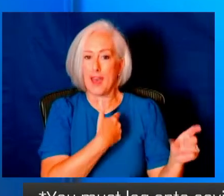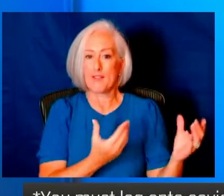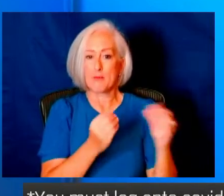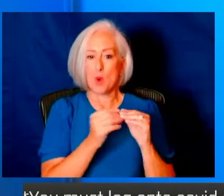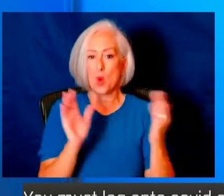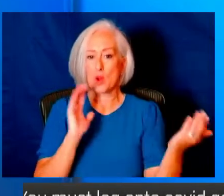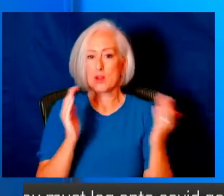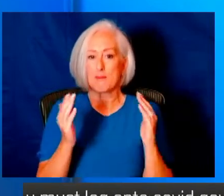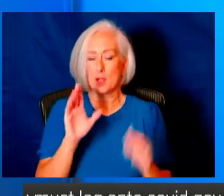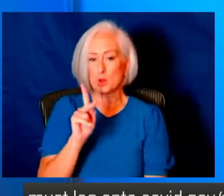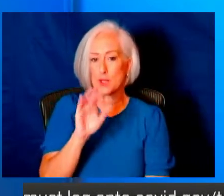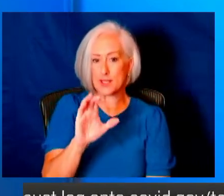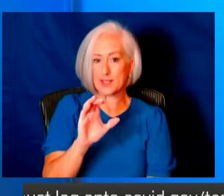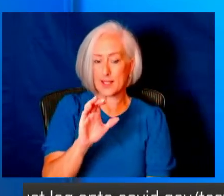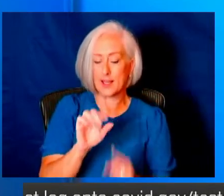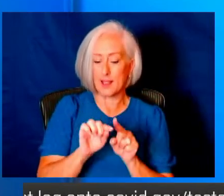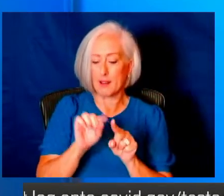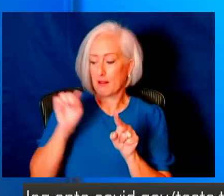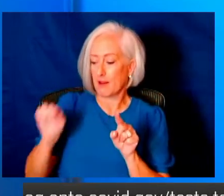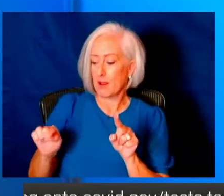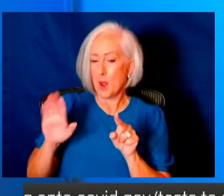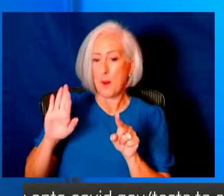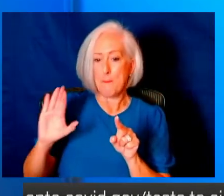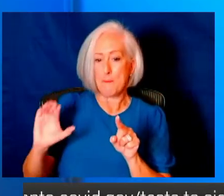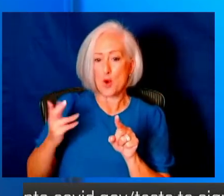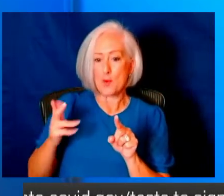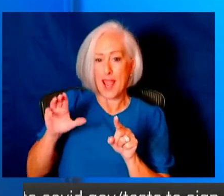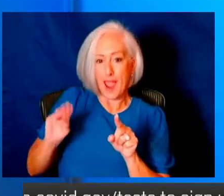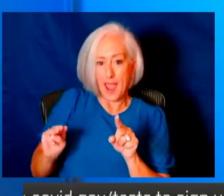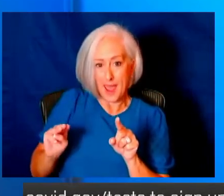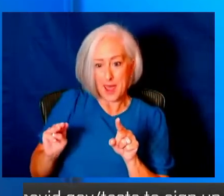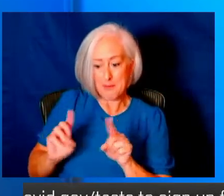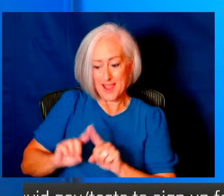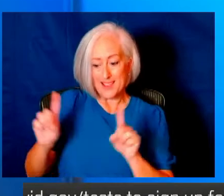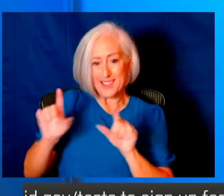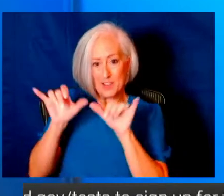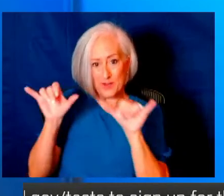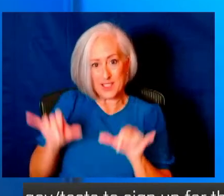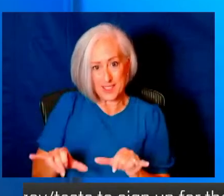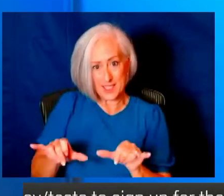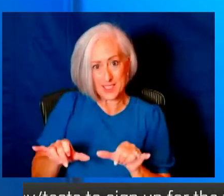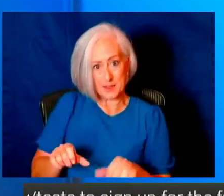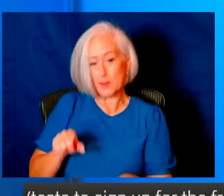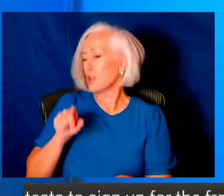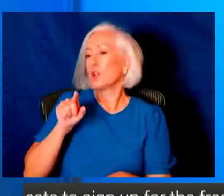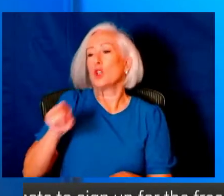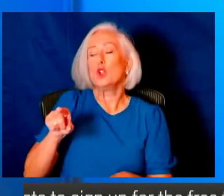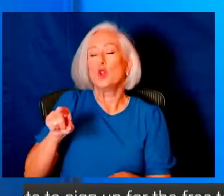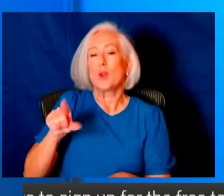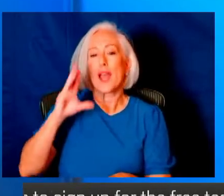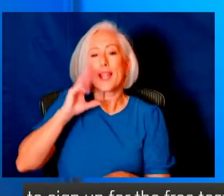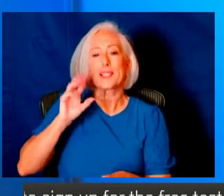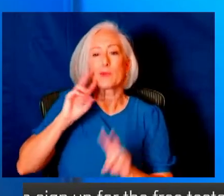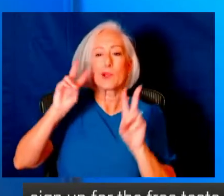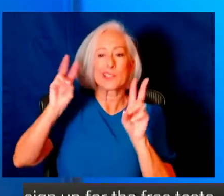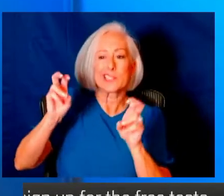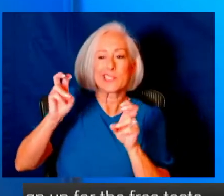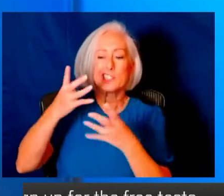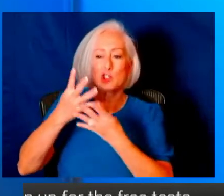they have a different system where you can be incarcerated in the community. So there's kind of a